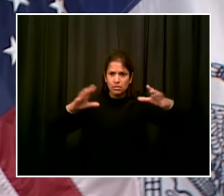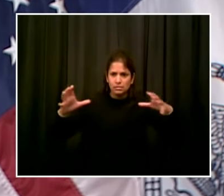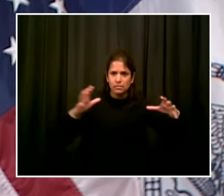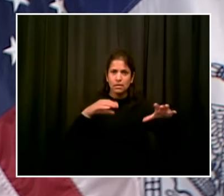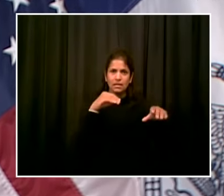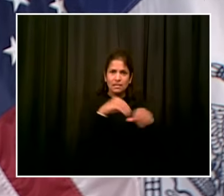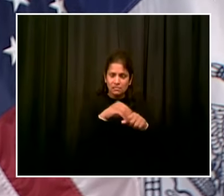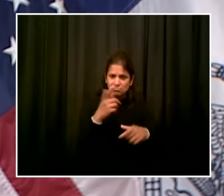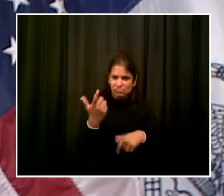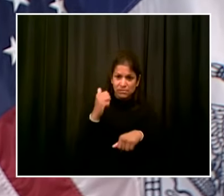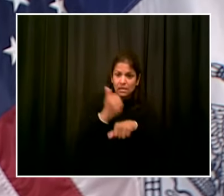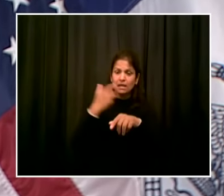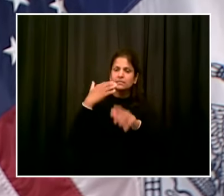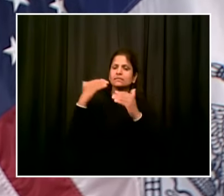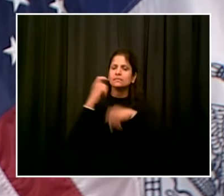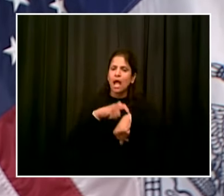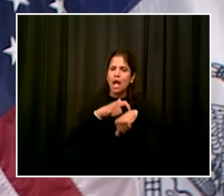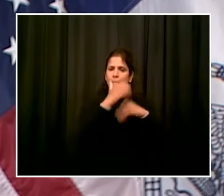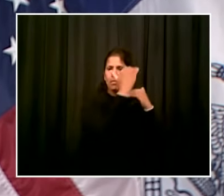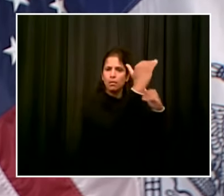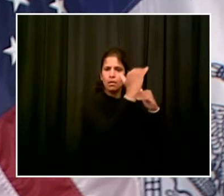let's be tighter about that.